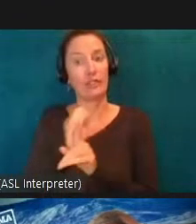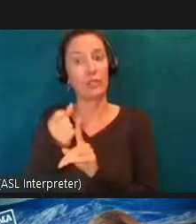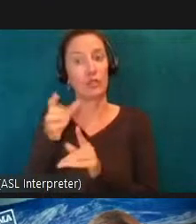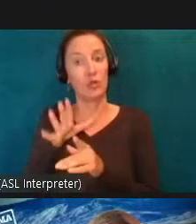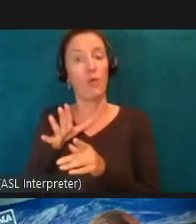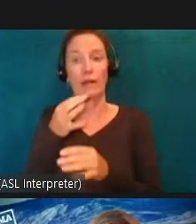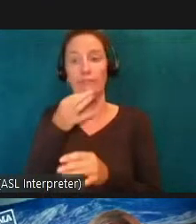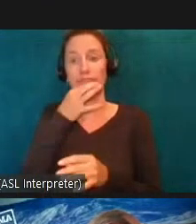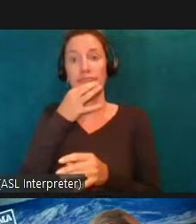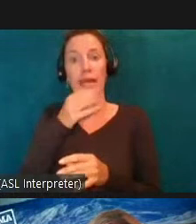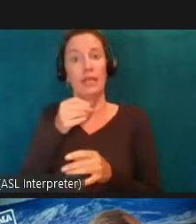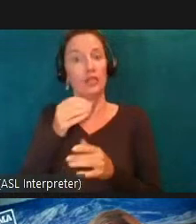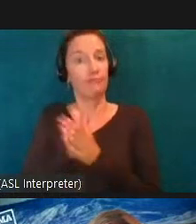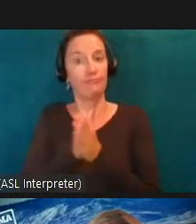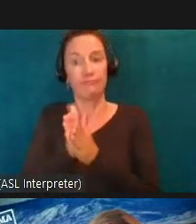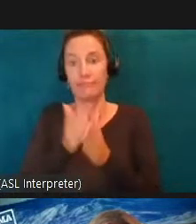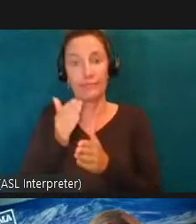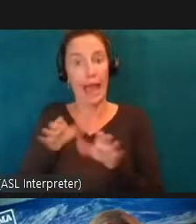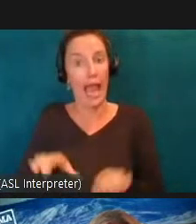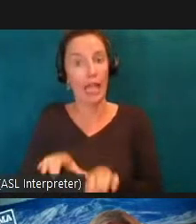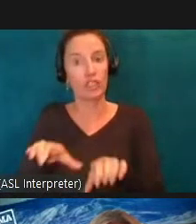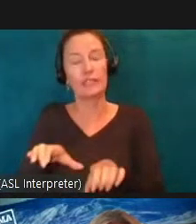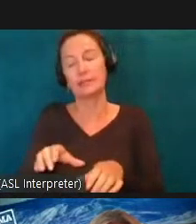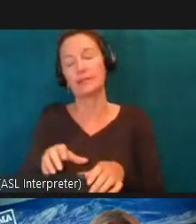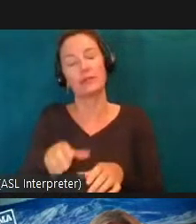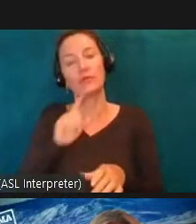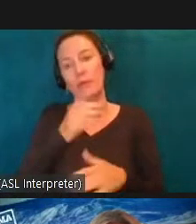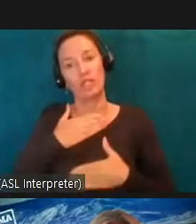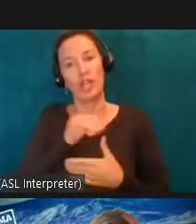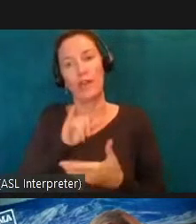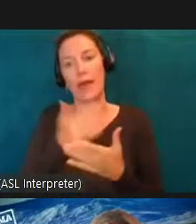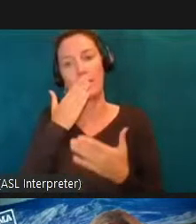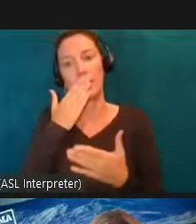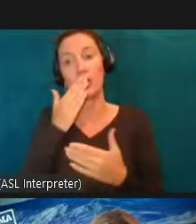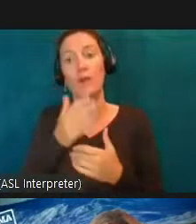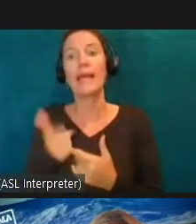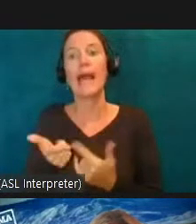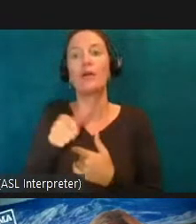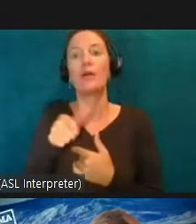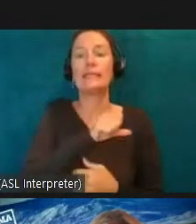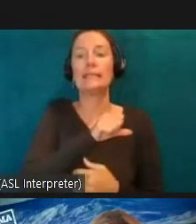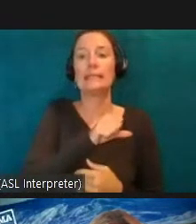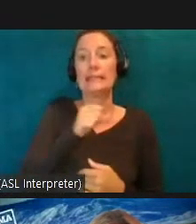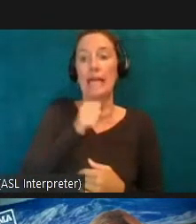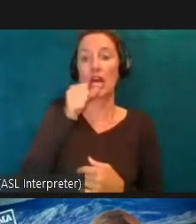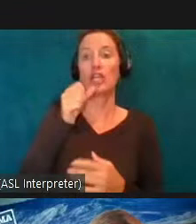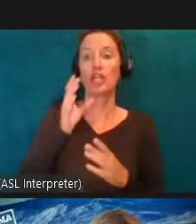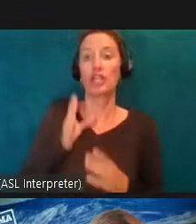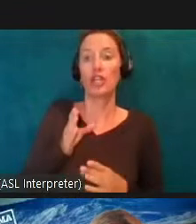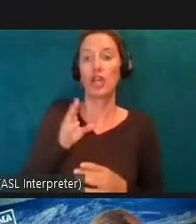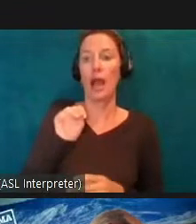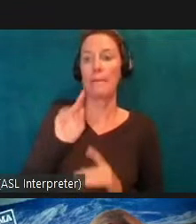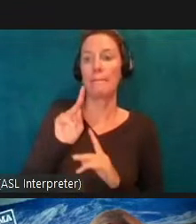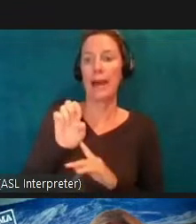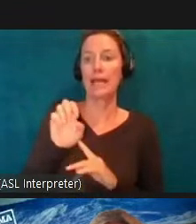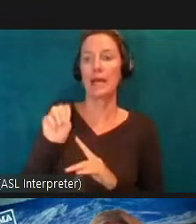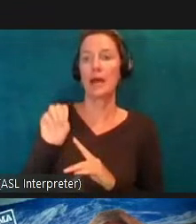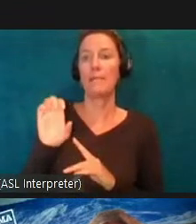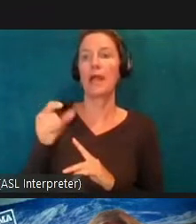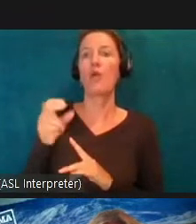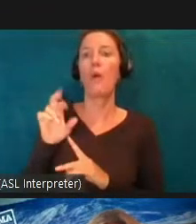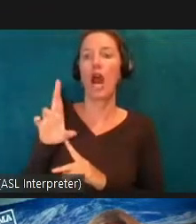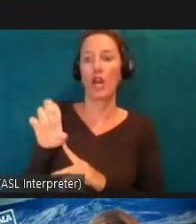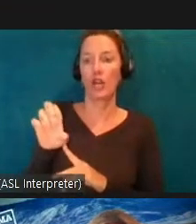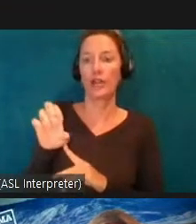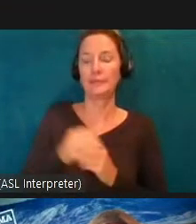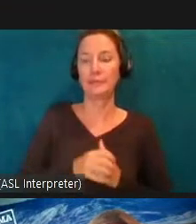really appreciated. So thank you. Speaking of another veteran at this, let's go to State Senator Mike McGuire. Senator. Thank you so much,